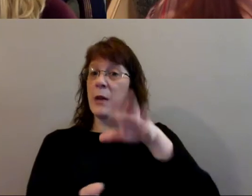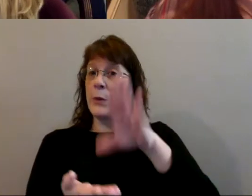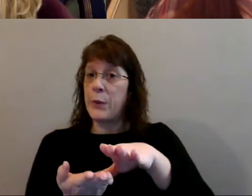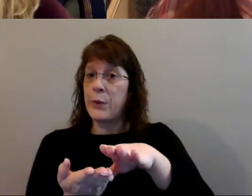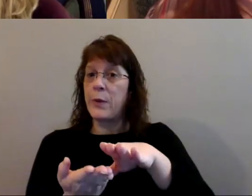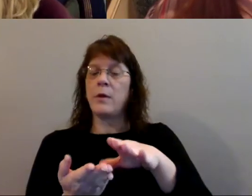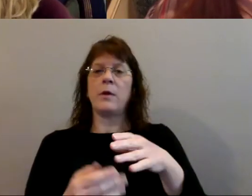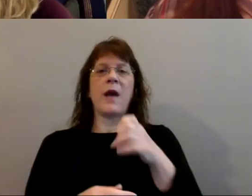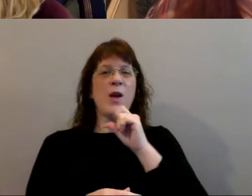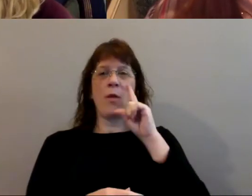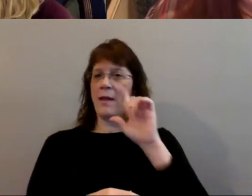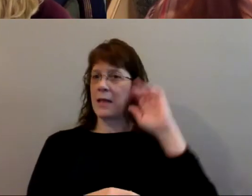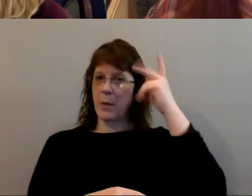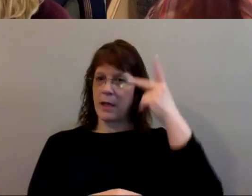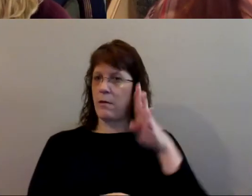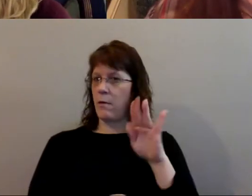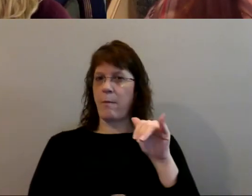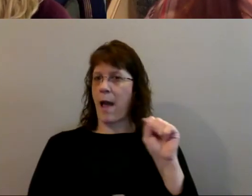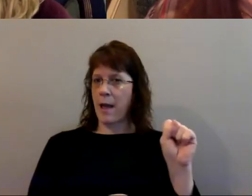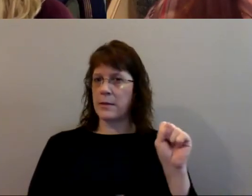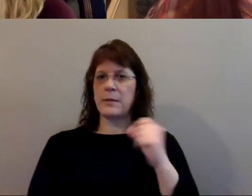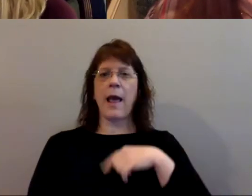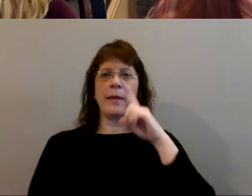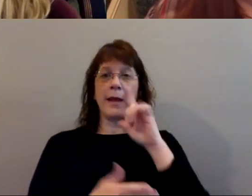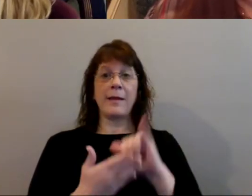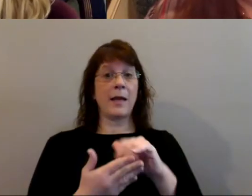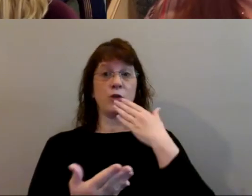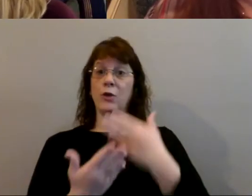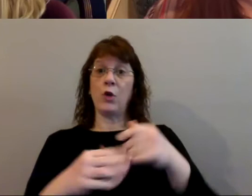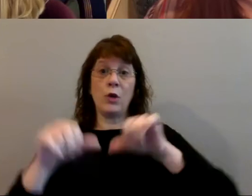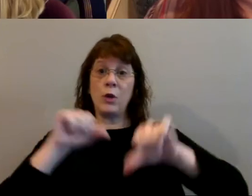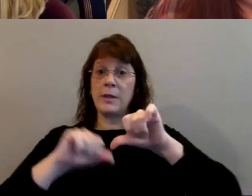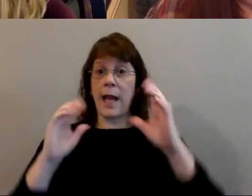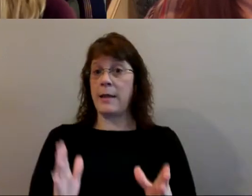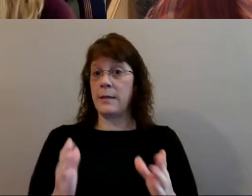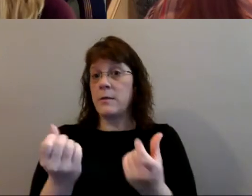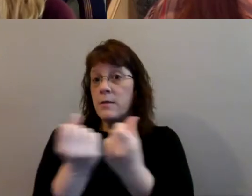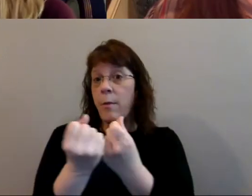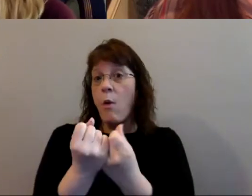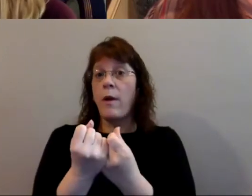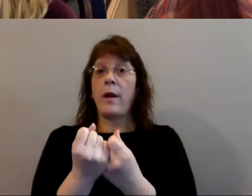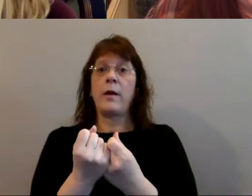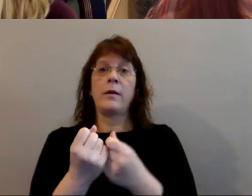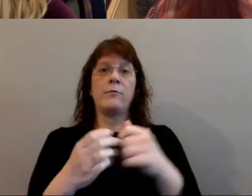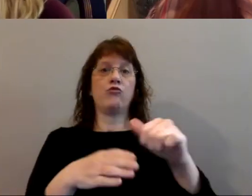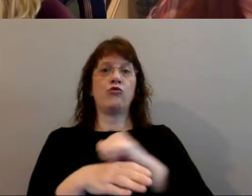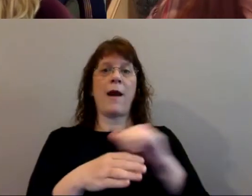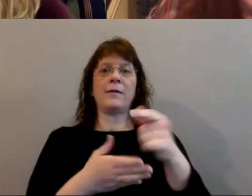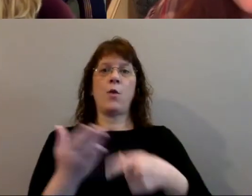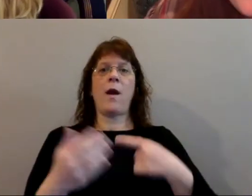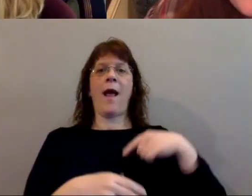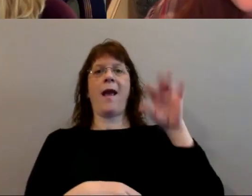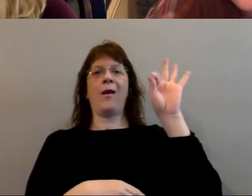I don't think that's political bias. I think that's just being a good scientist and supporting, you know, practicing what I preach.